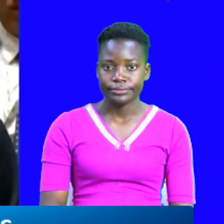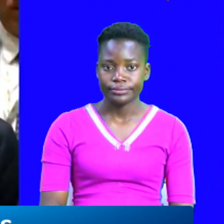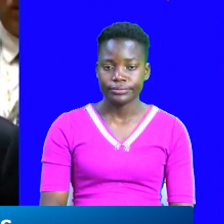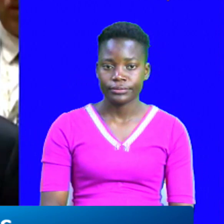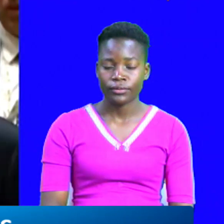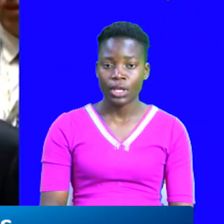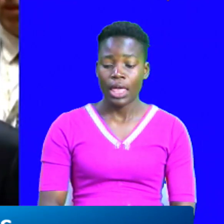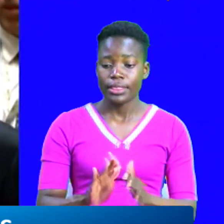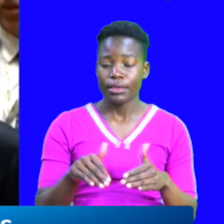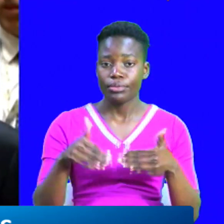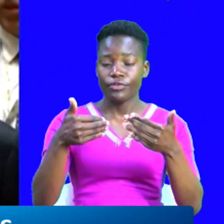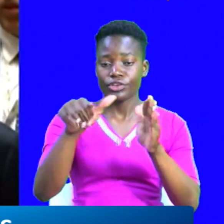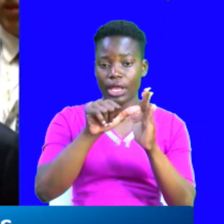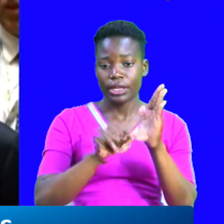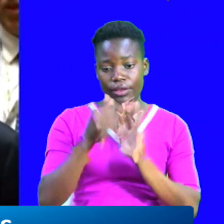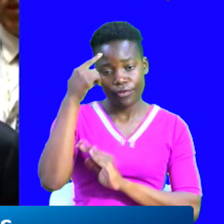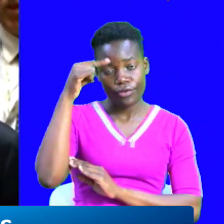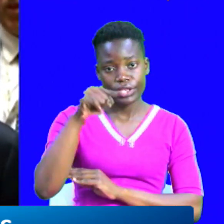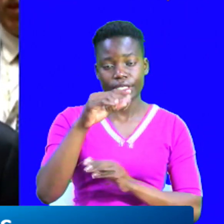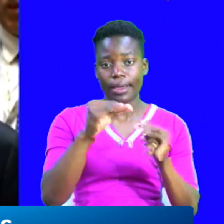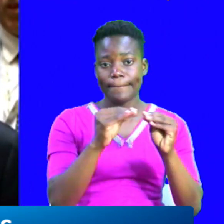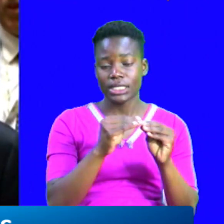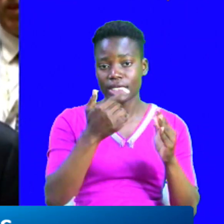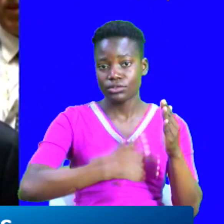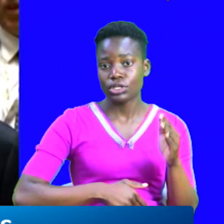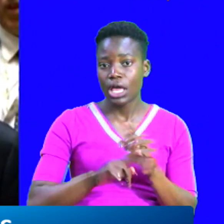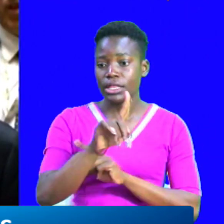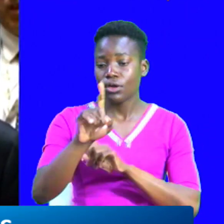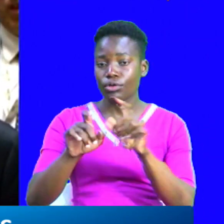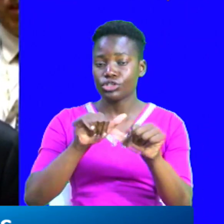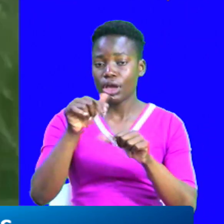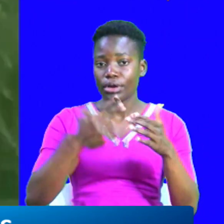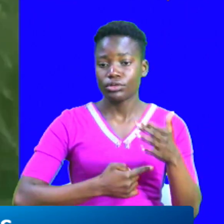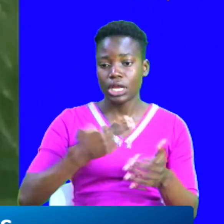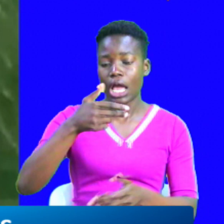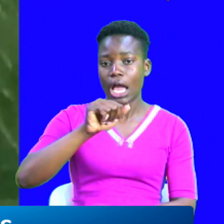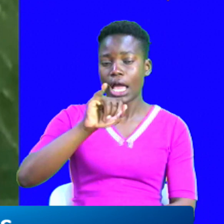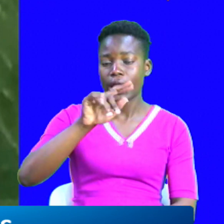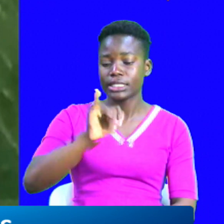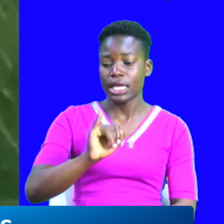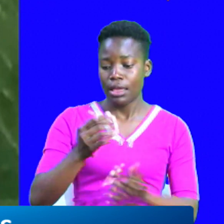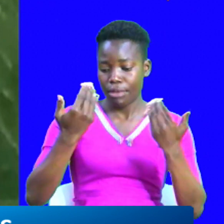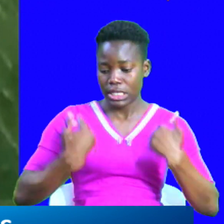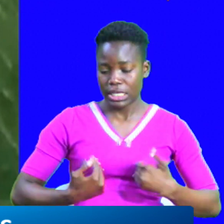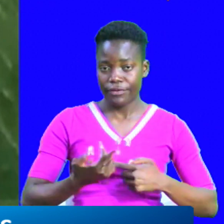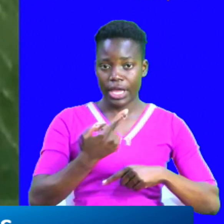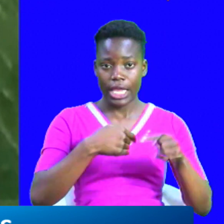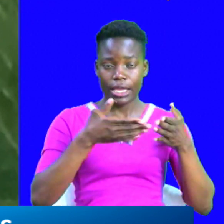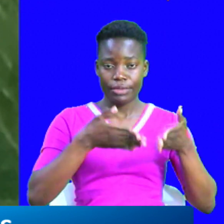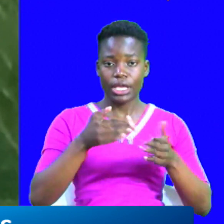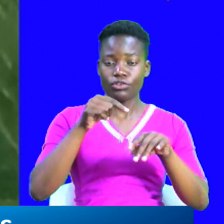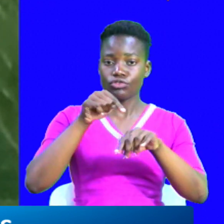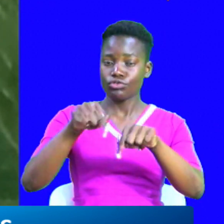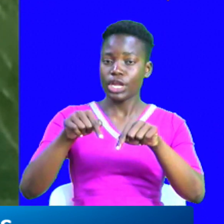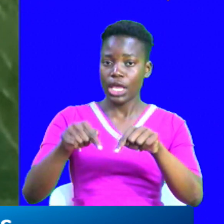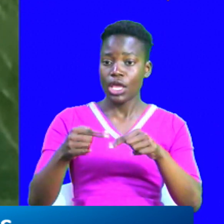The provisional agenda for this meeting is the question concerning Haiti. I came here today to let